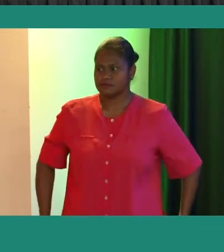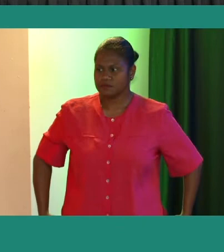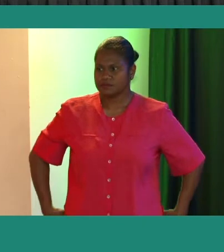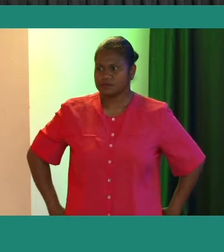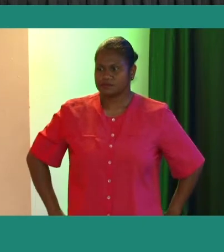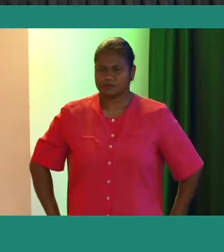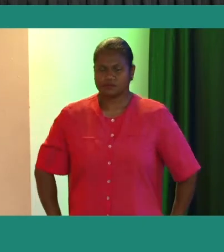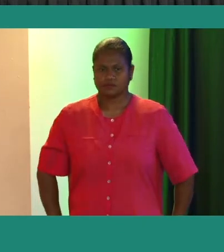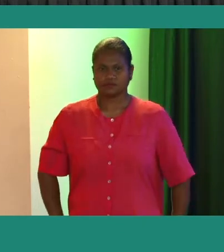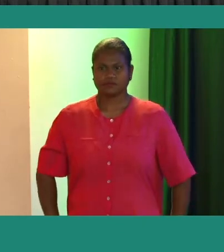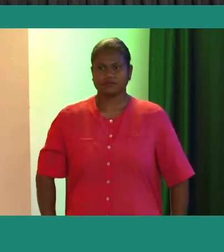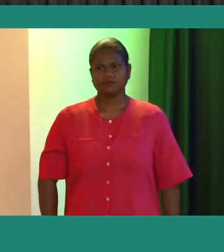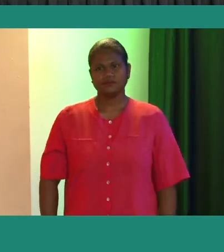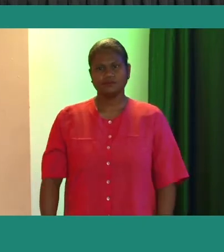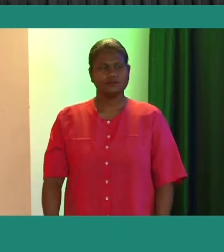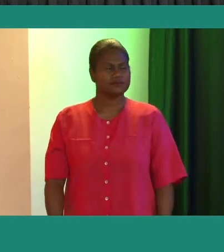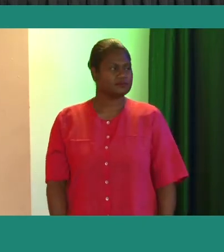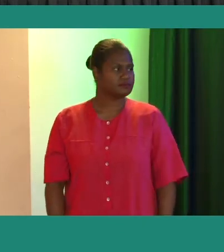I think we're having